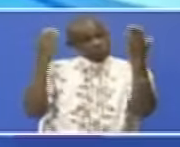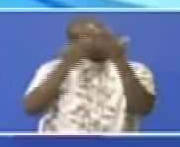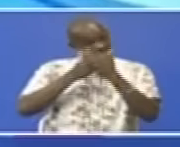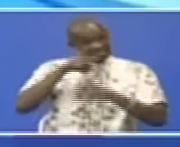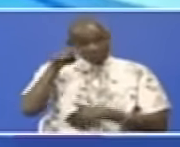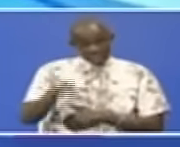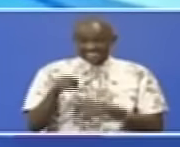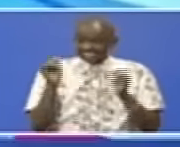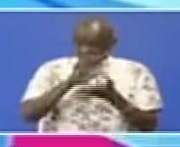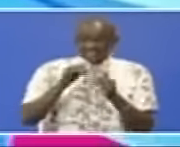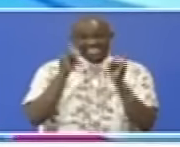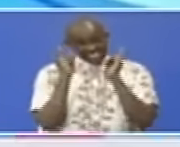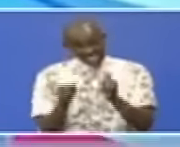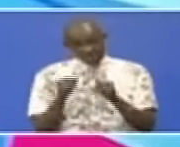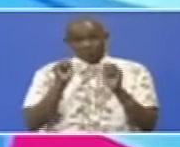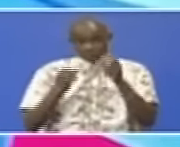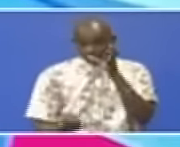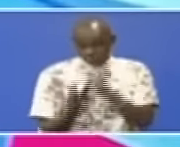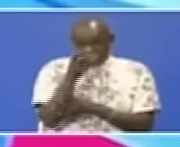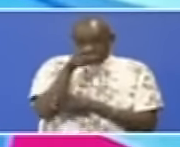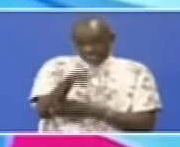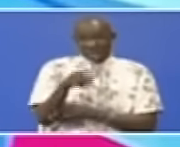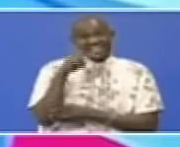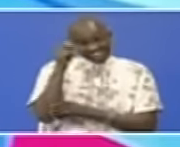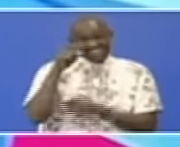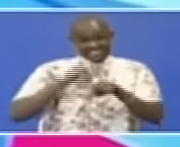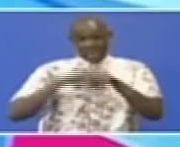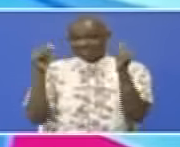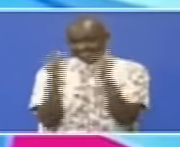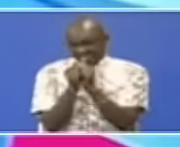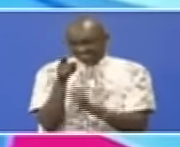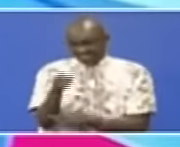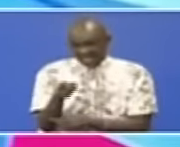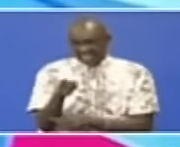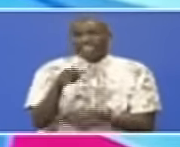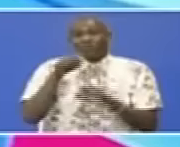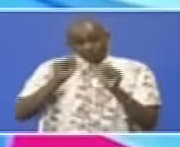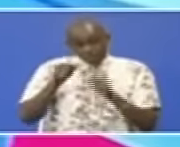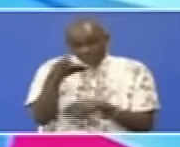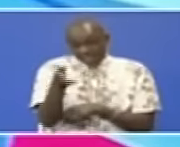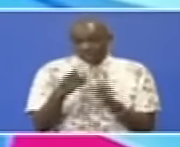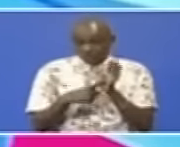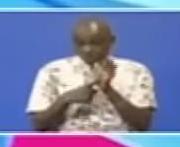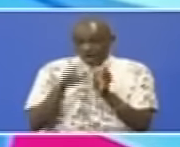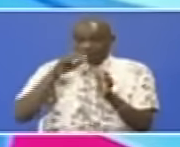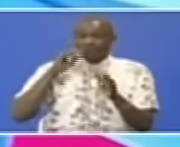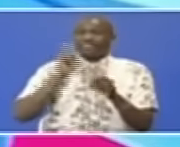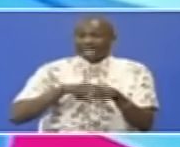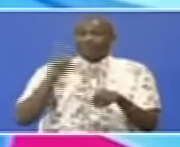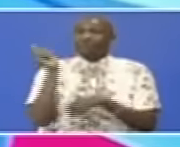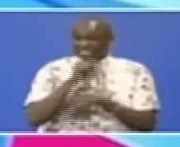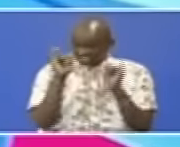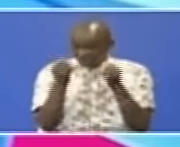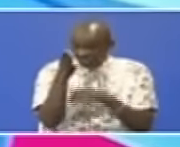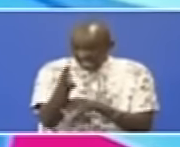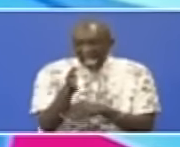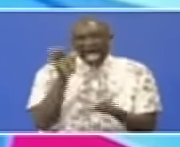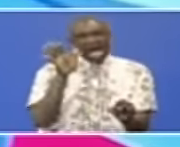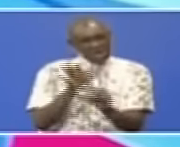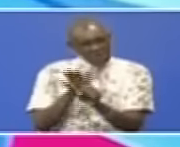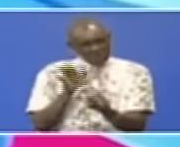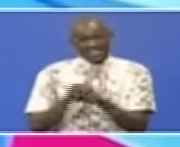new, something exciting launches live on KTN at 10 p.m. So make a date right after this news bulletin, because a lot of